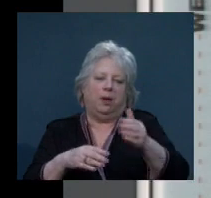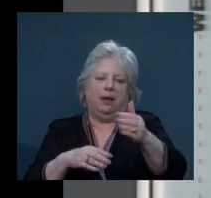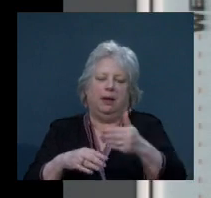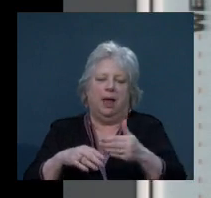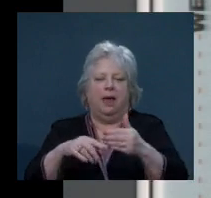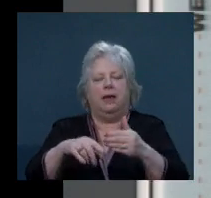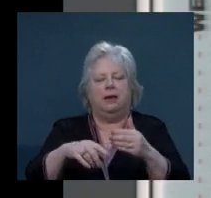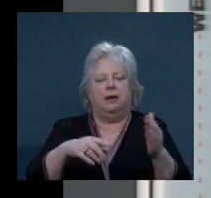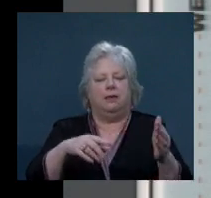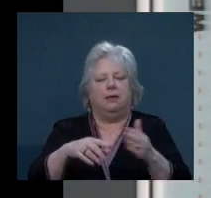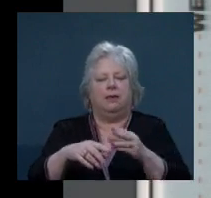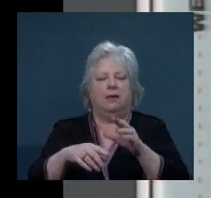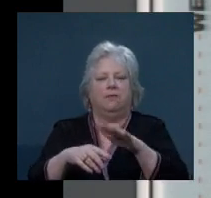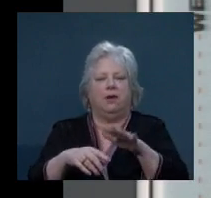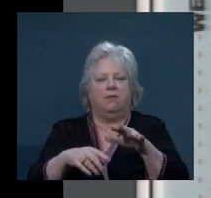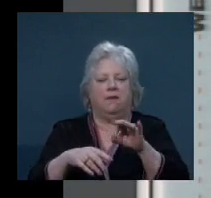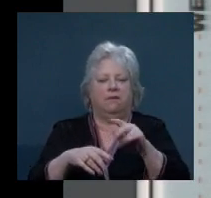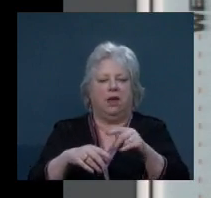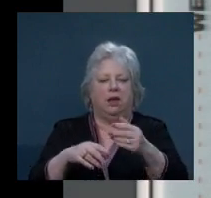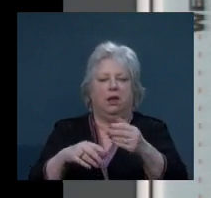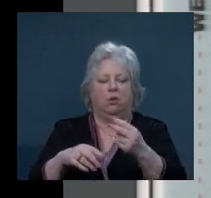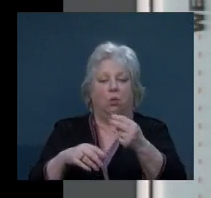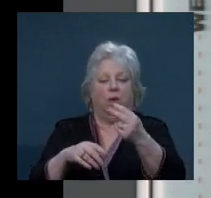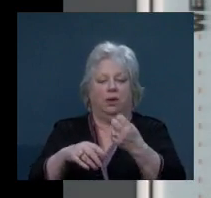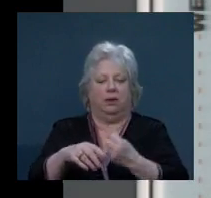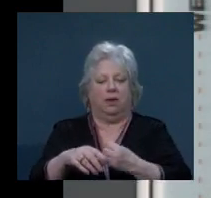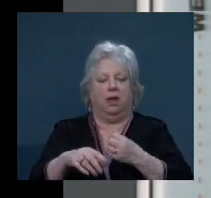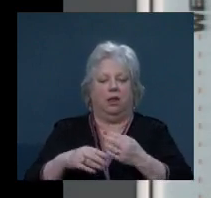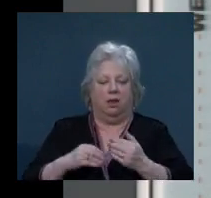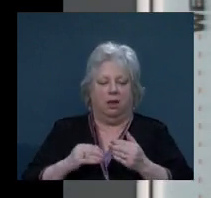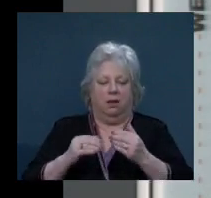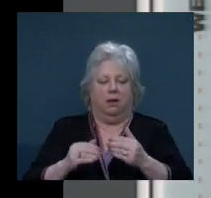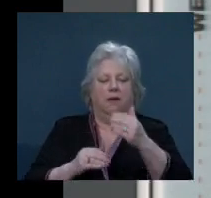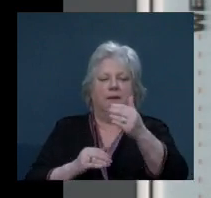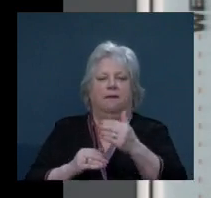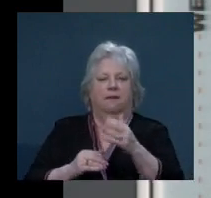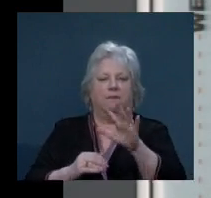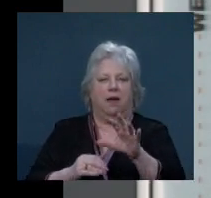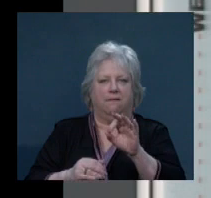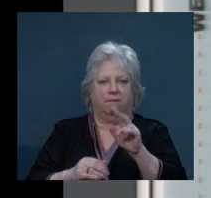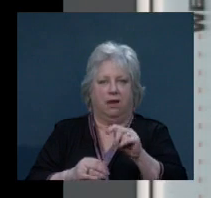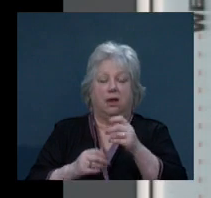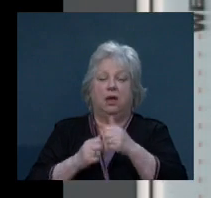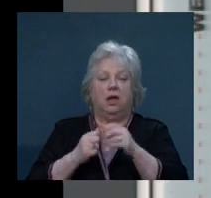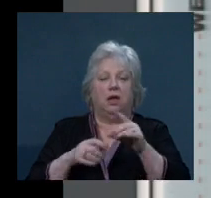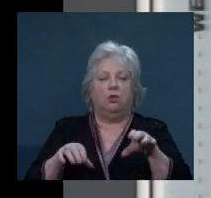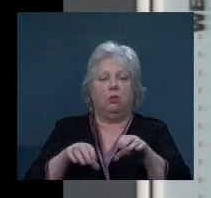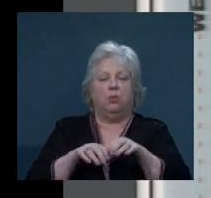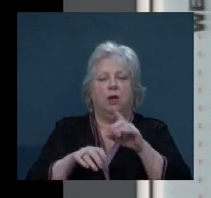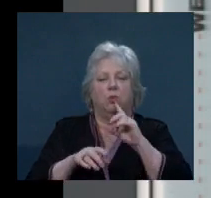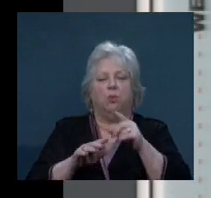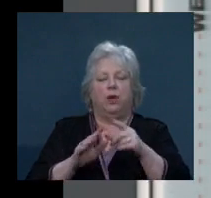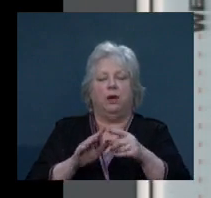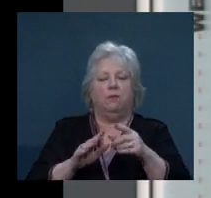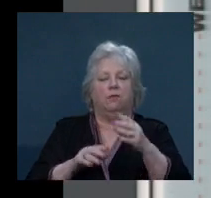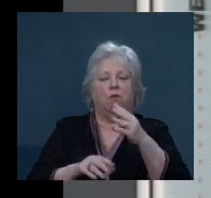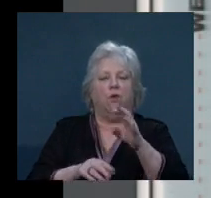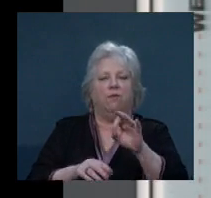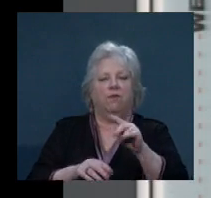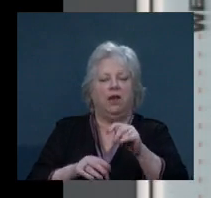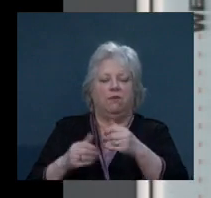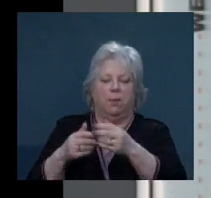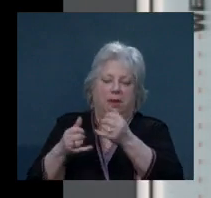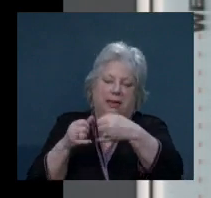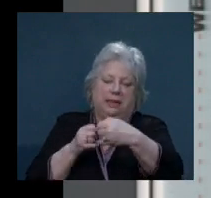back from the north side and south side property lines of the overall property. Each duplex will be located 4 feet back from the